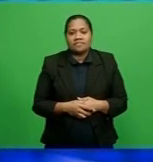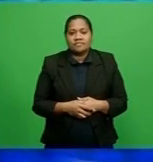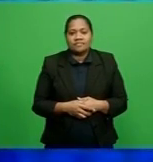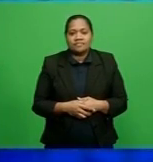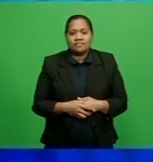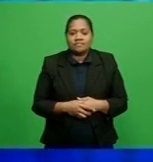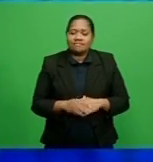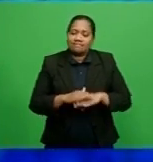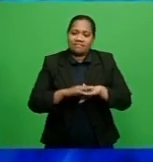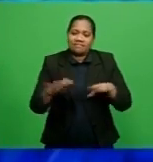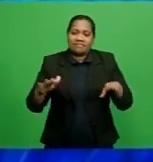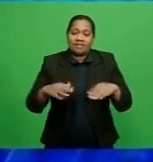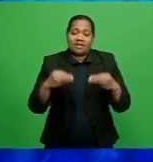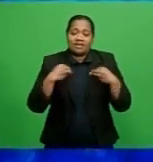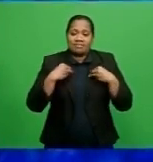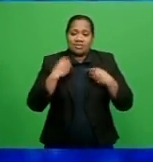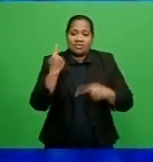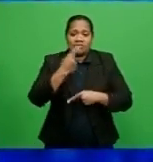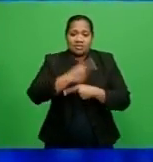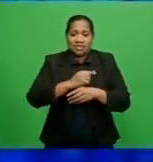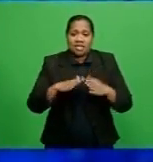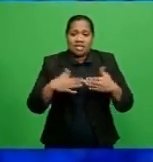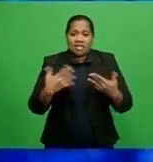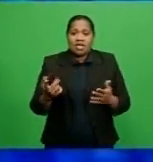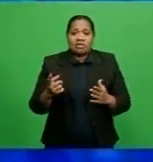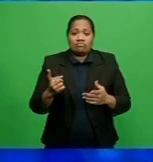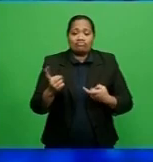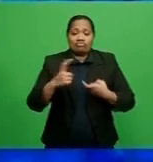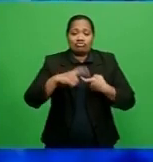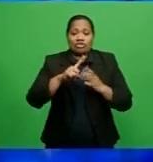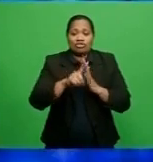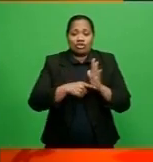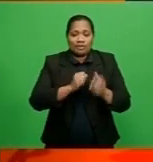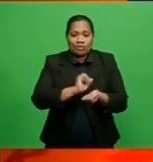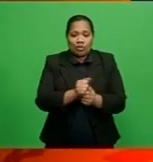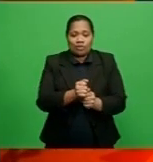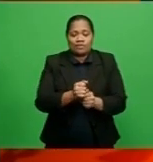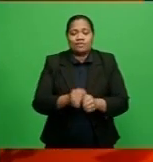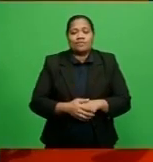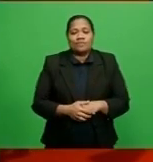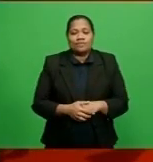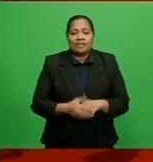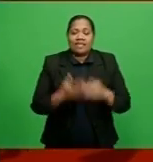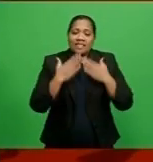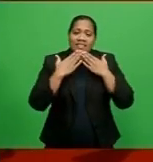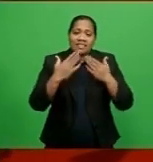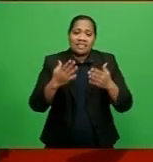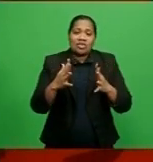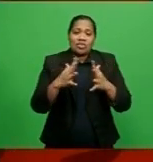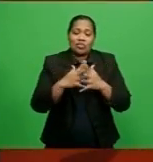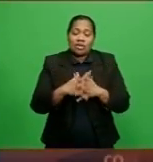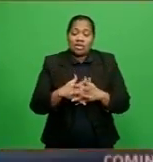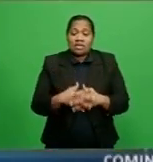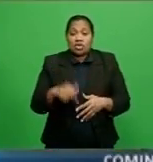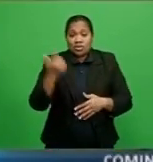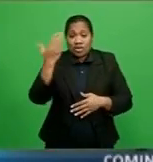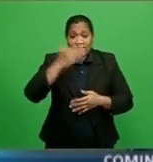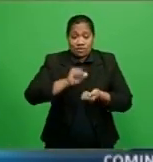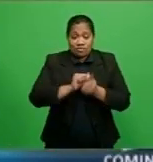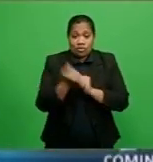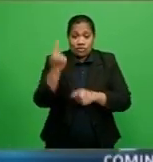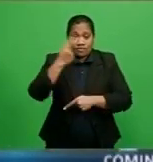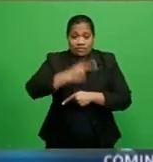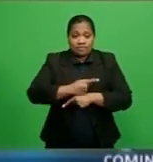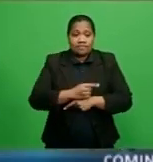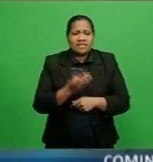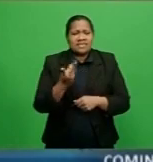And that's it from Business Tonight. We now join Jamie with the latest in sports. Thanks, Whitney, and good evening in Sports Tonight.